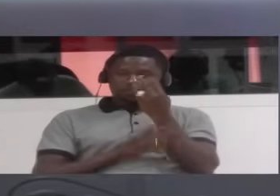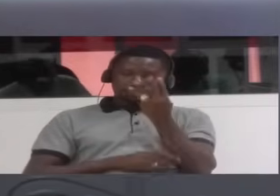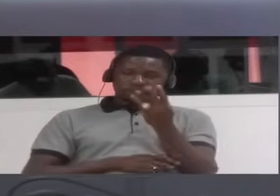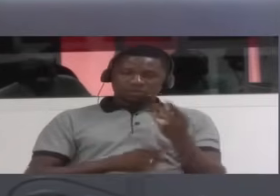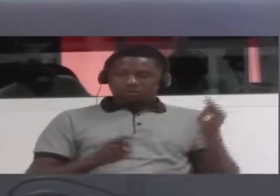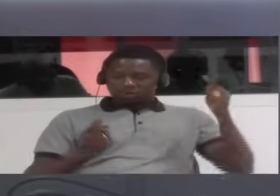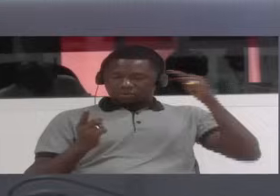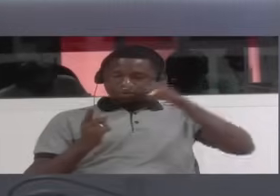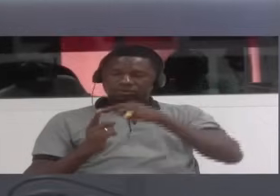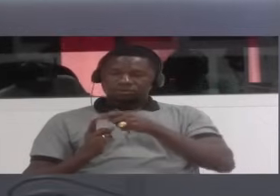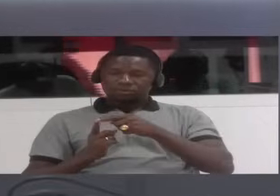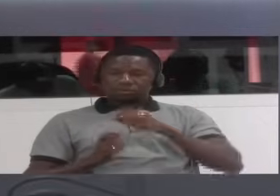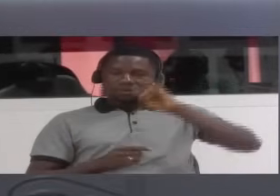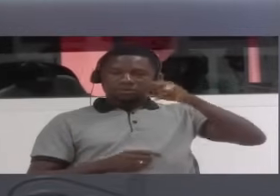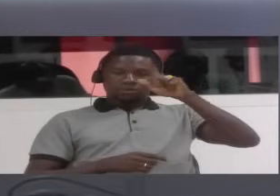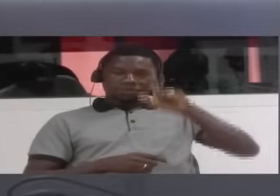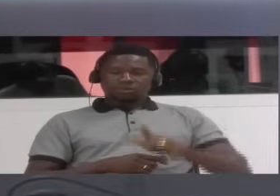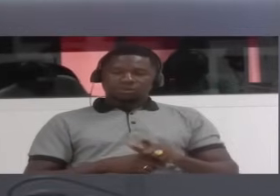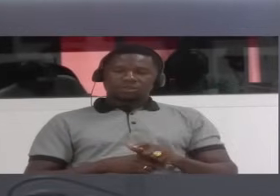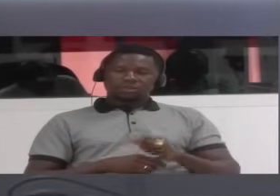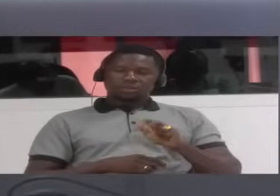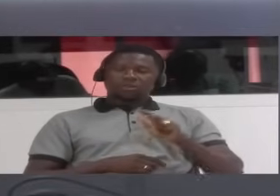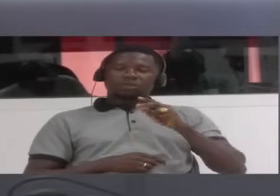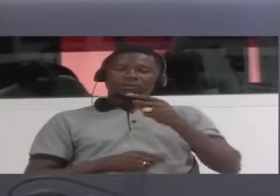1994 up to January